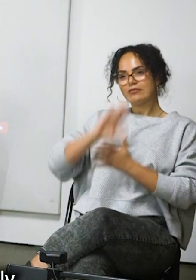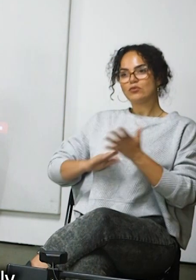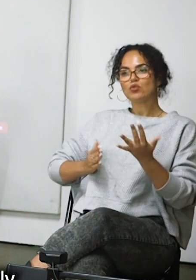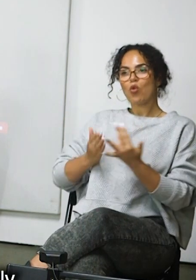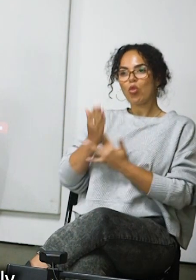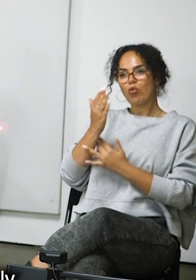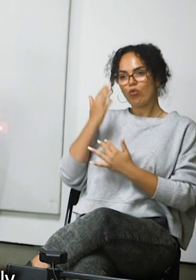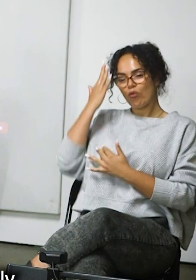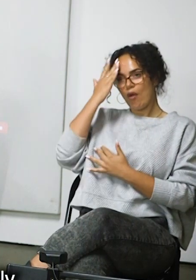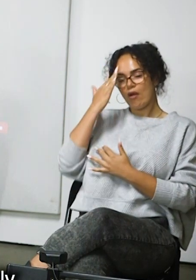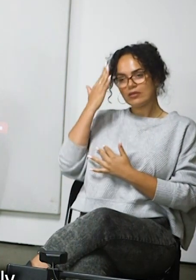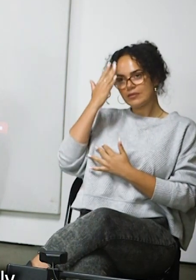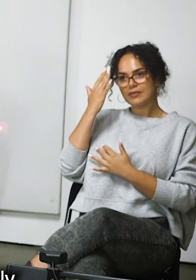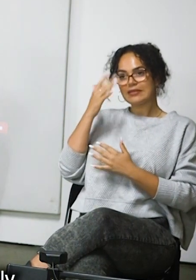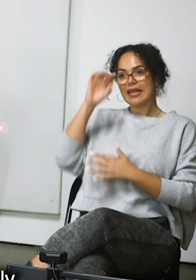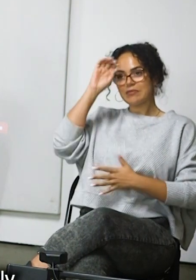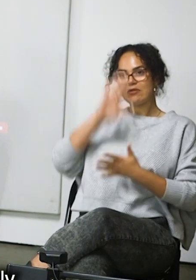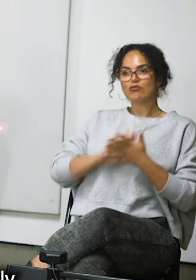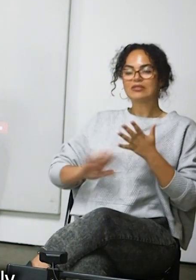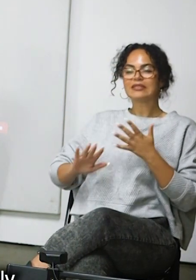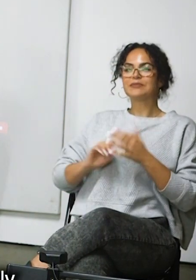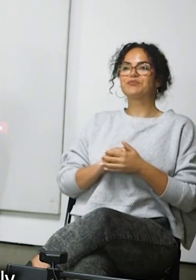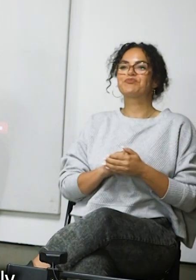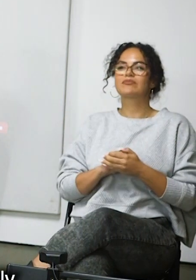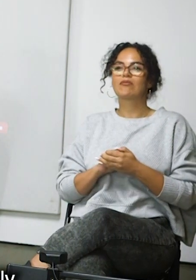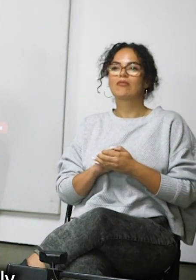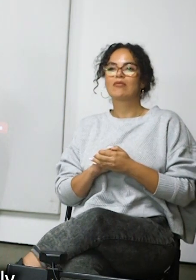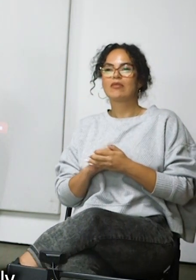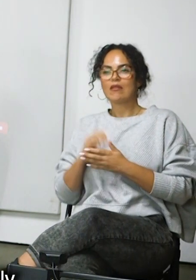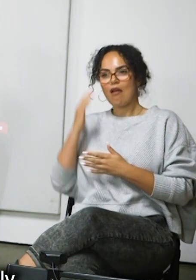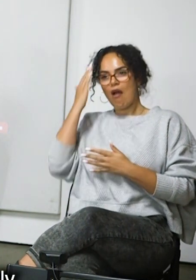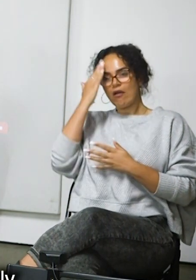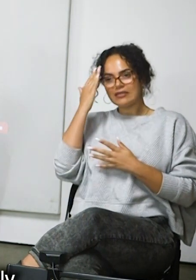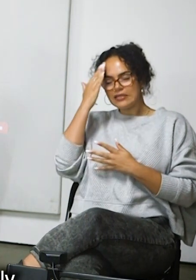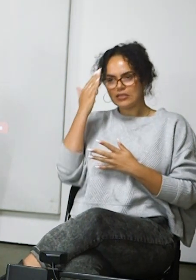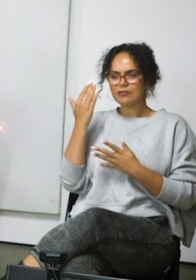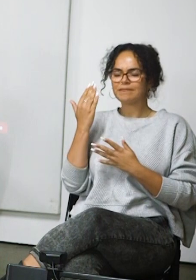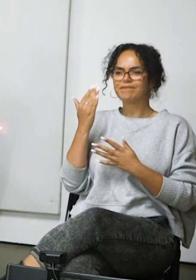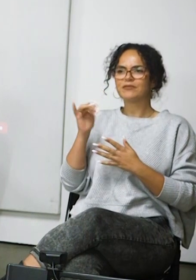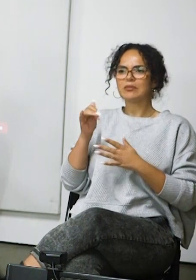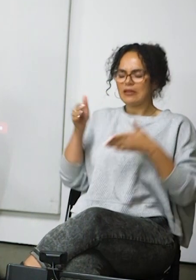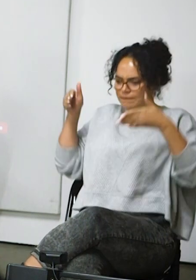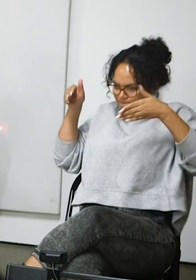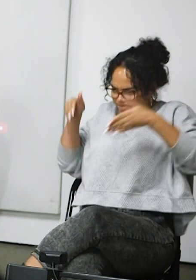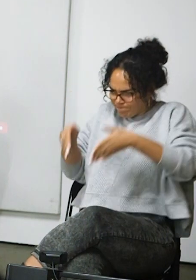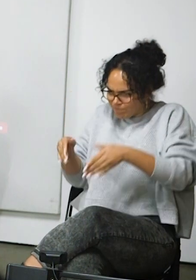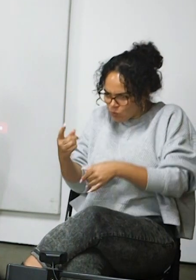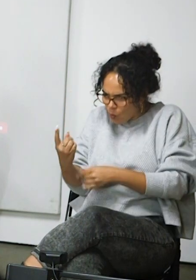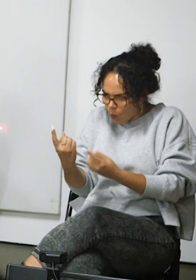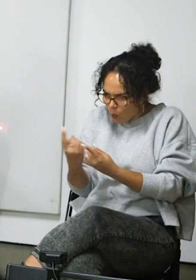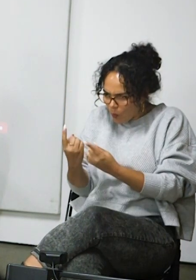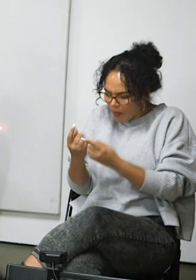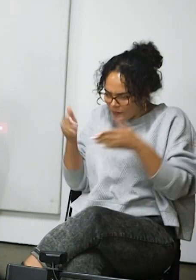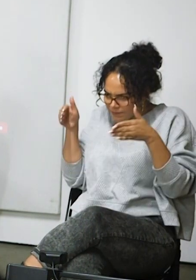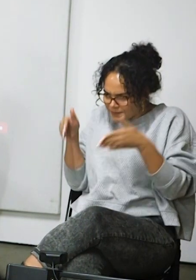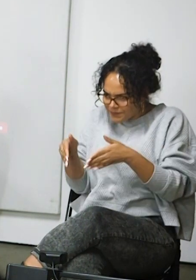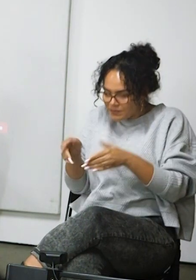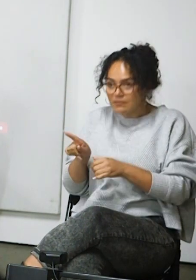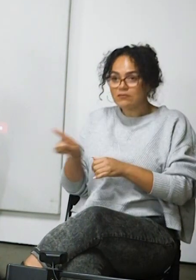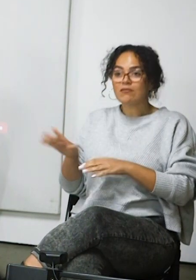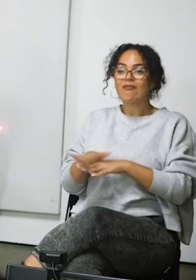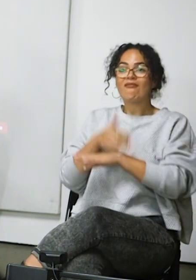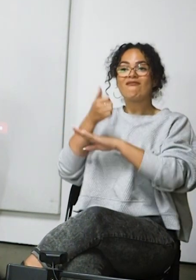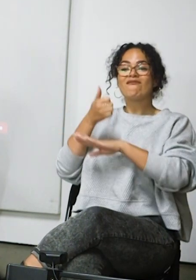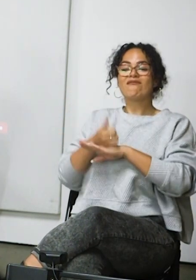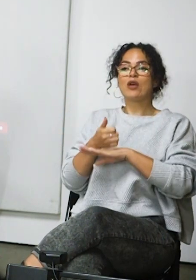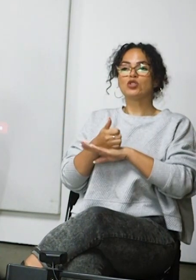particularly monotropism, the autistic tendency to focus deeply on one thing at a time. Zipporah is also the founder of Nuke Collective,